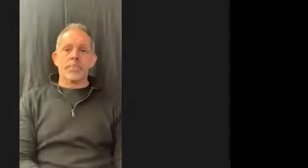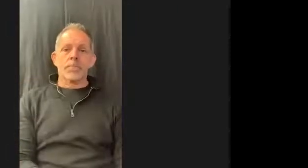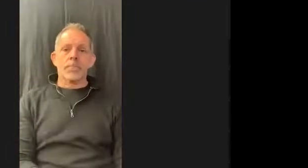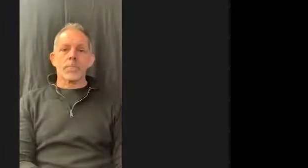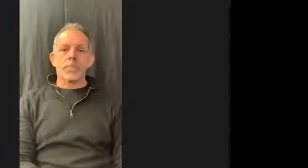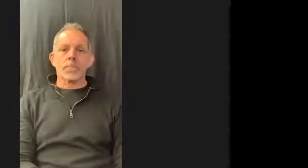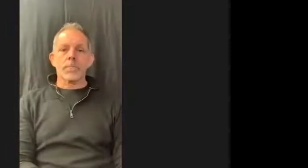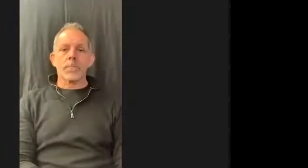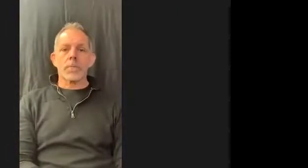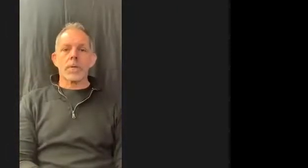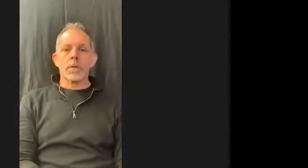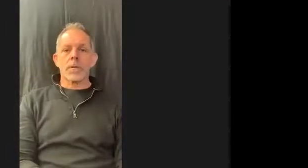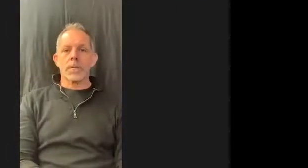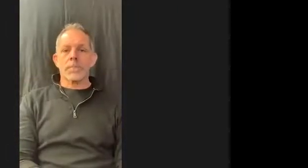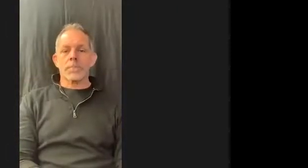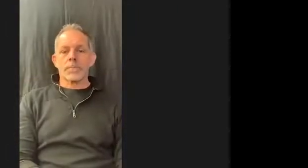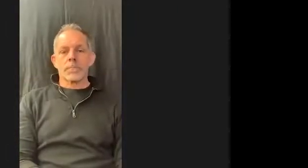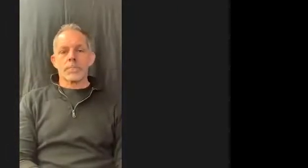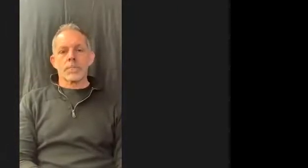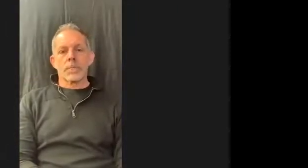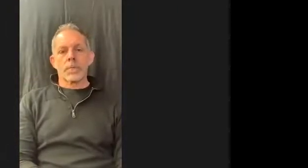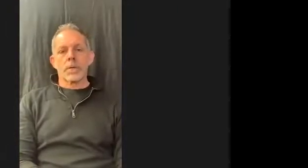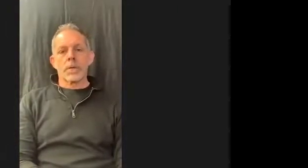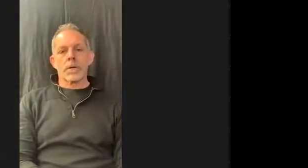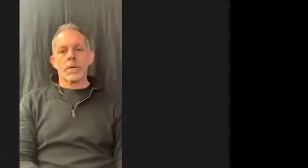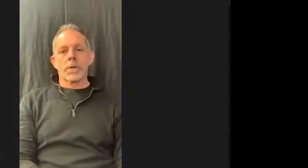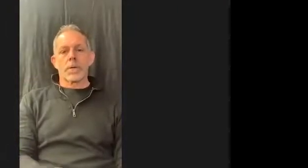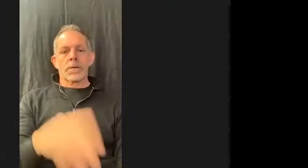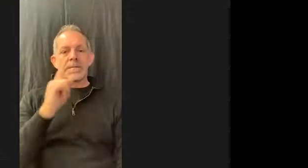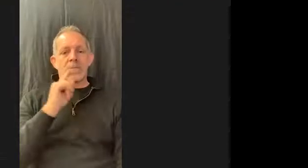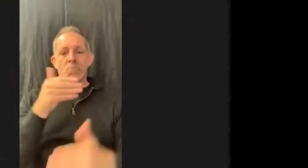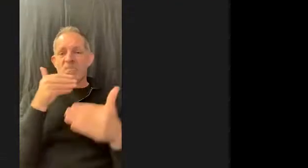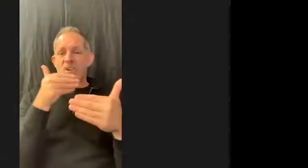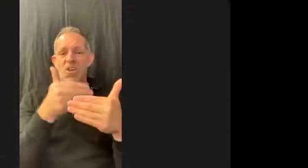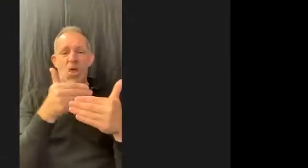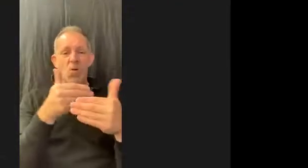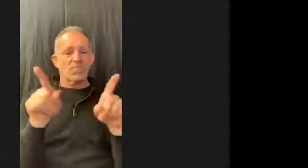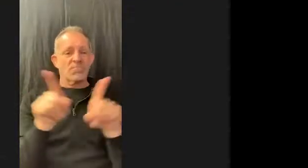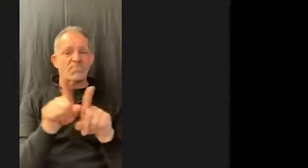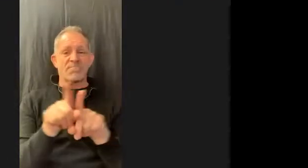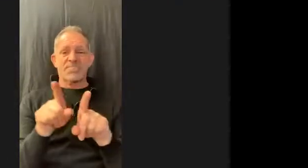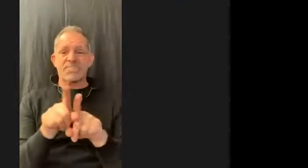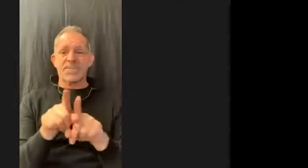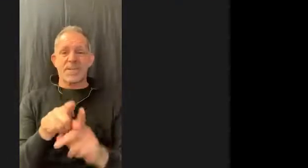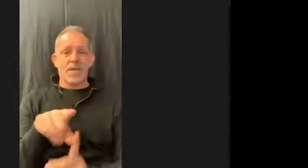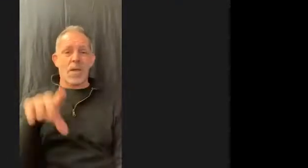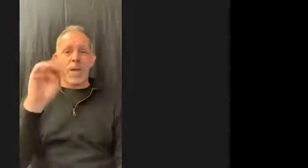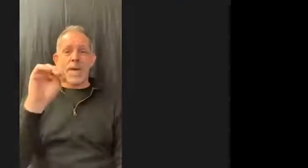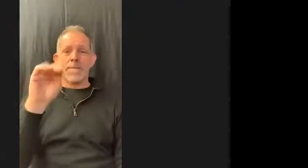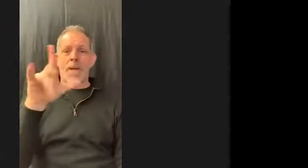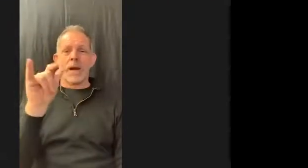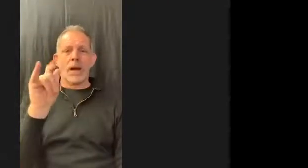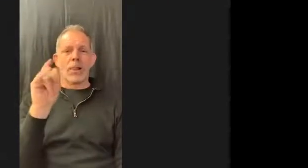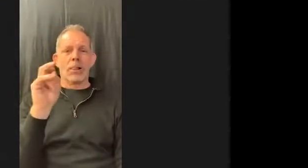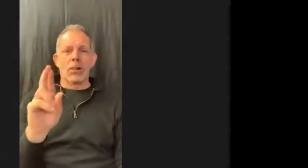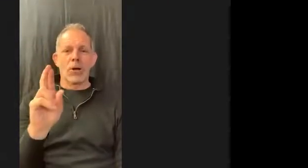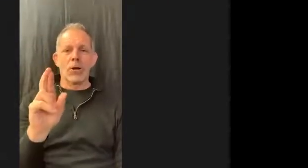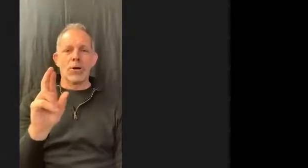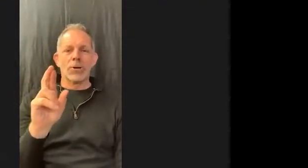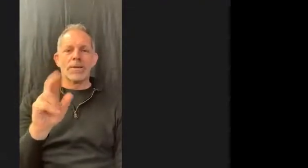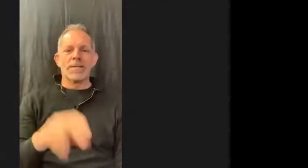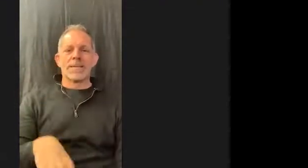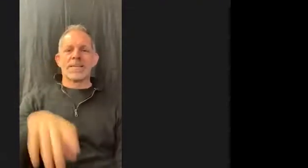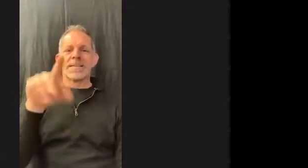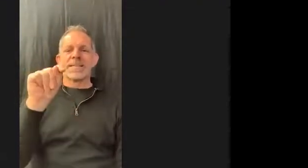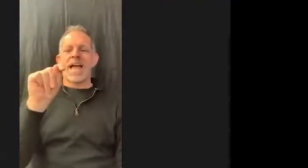almost as good as, say, the monoclonal antibodies do. They reduce subsequent hospitalization in high-risk individuals by